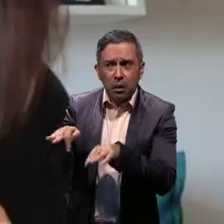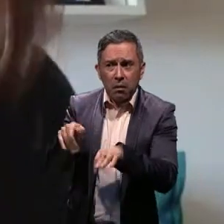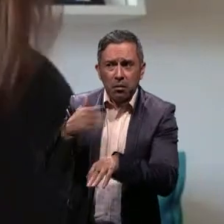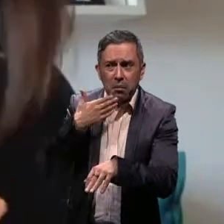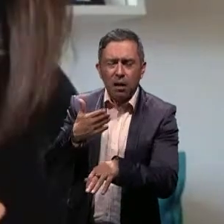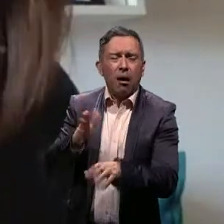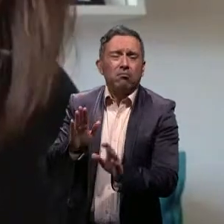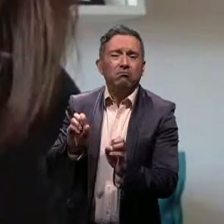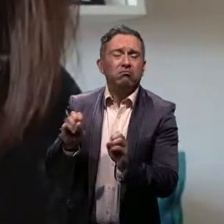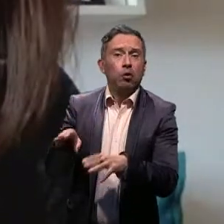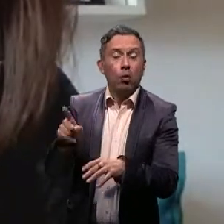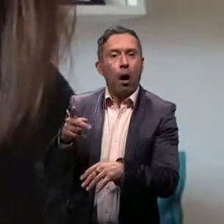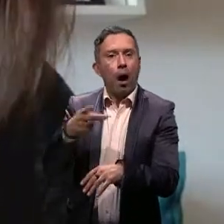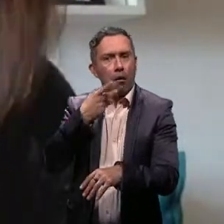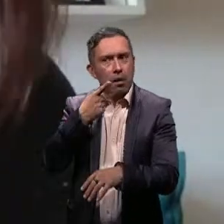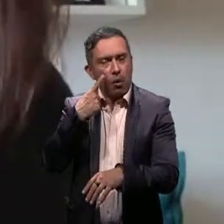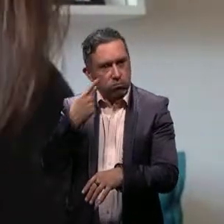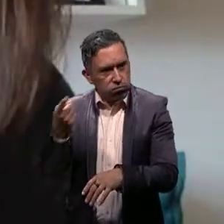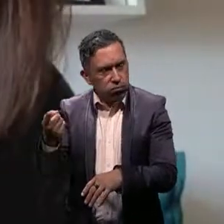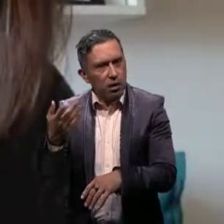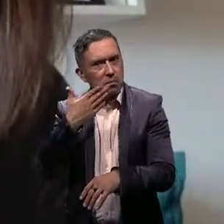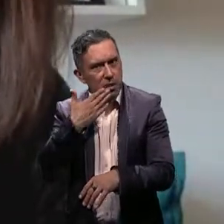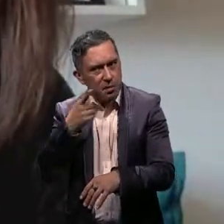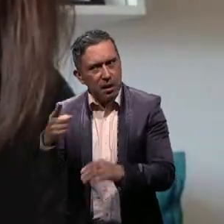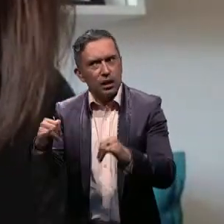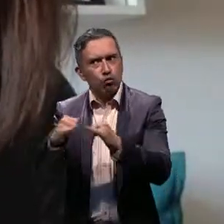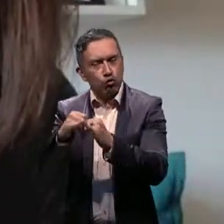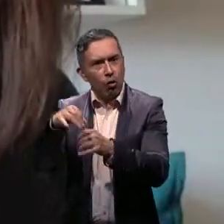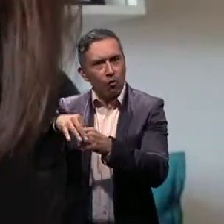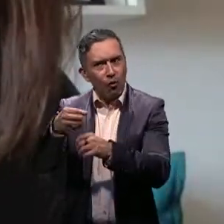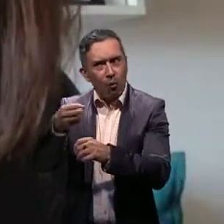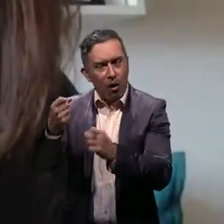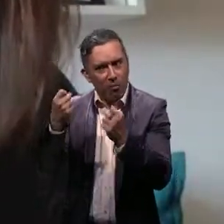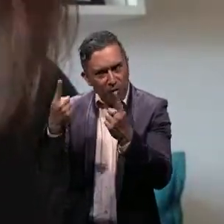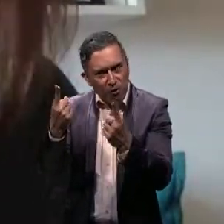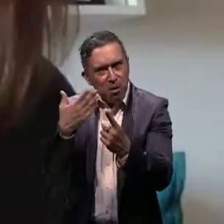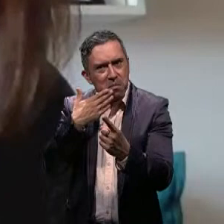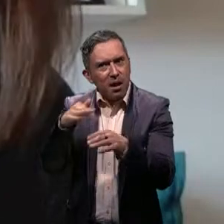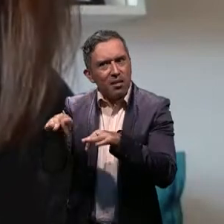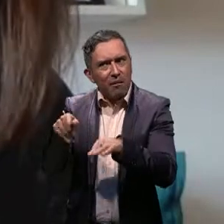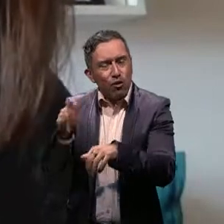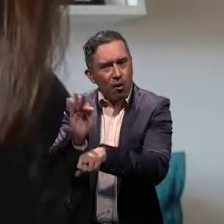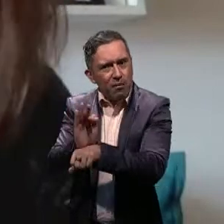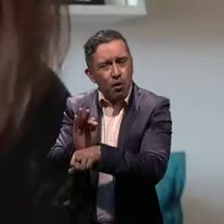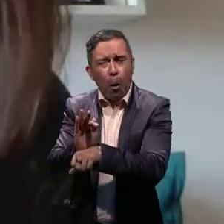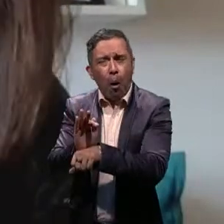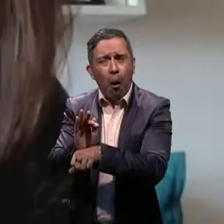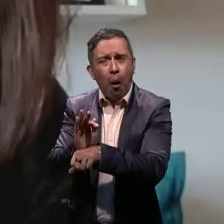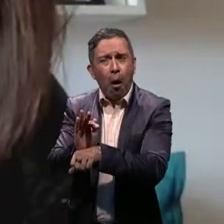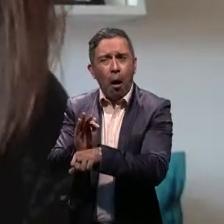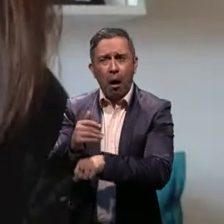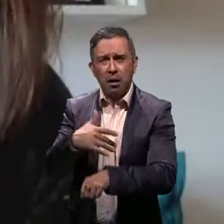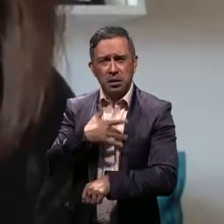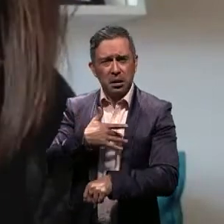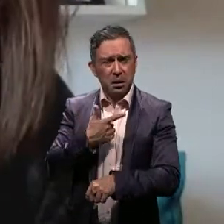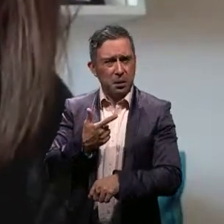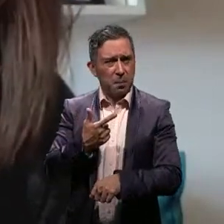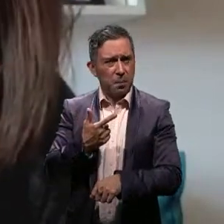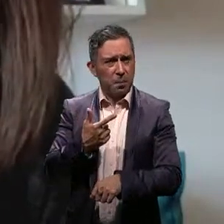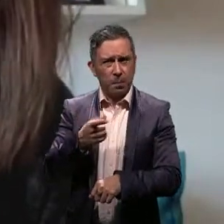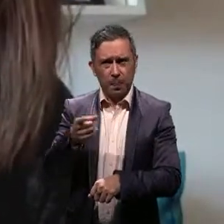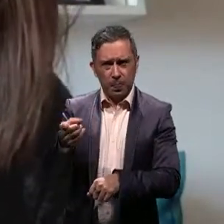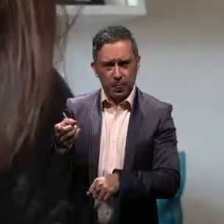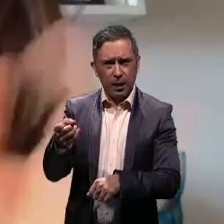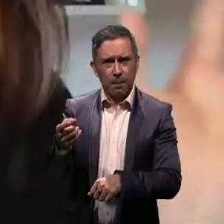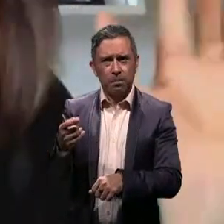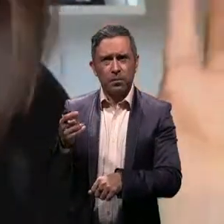doing a good job, they could speak about institutionality. They may defend institutionality. But if they feel that they